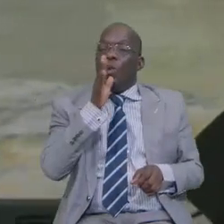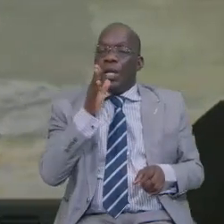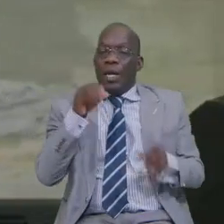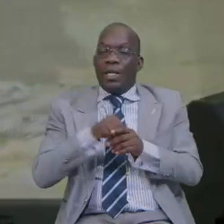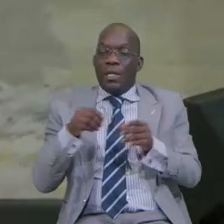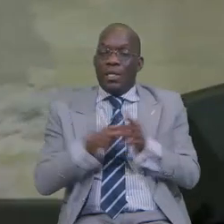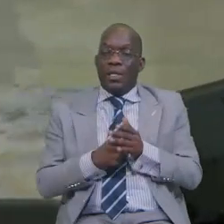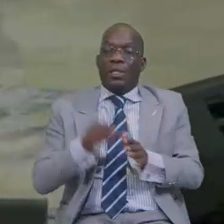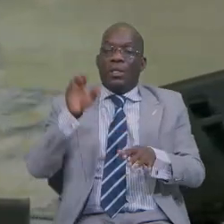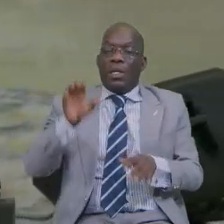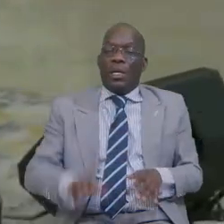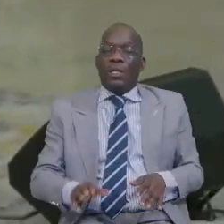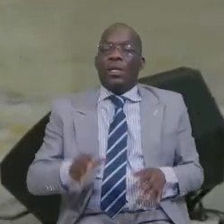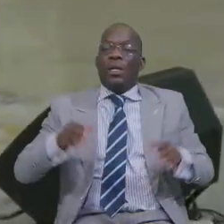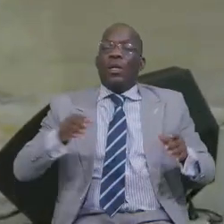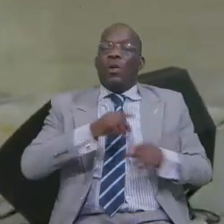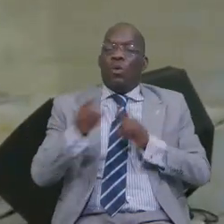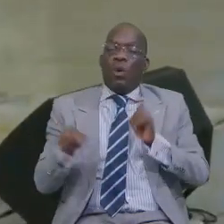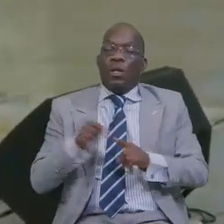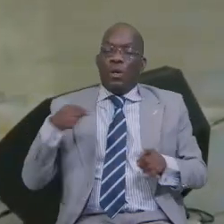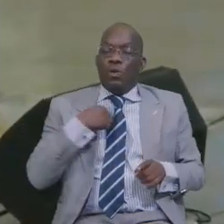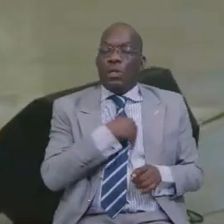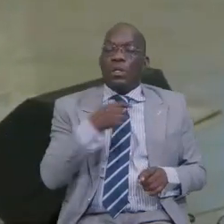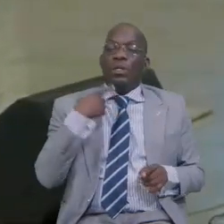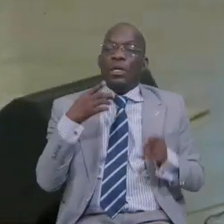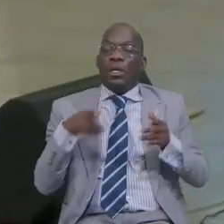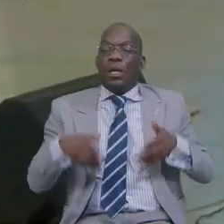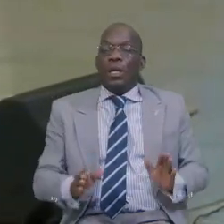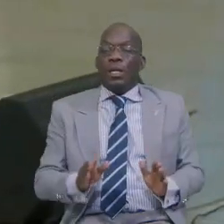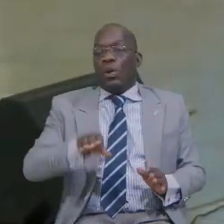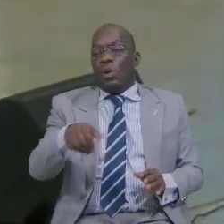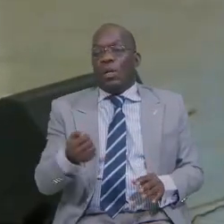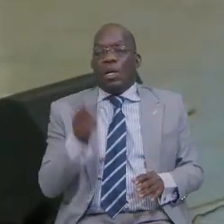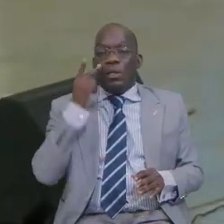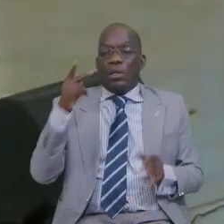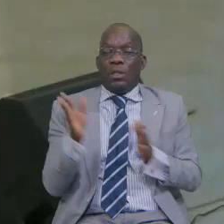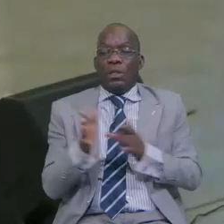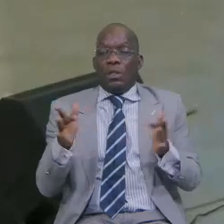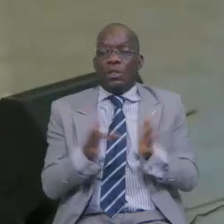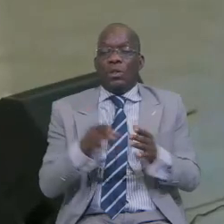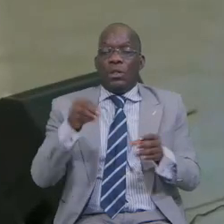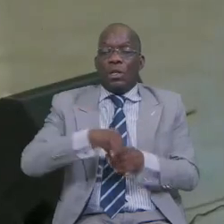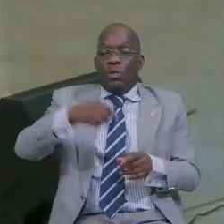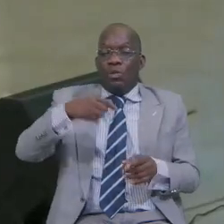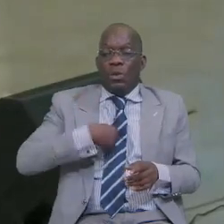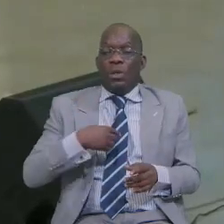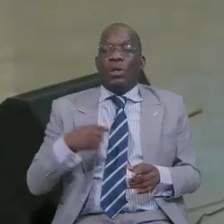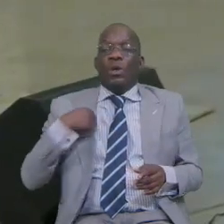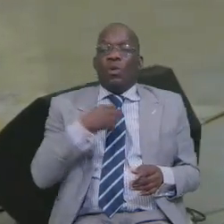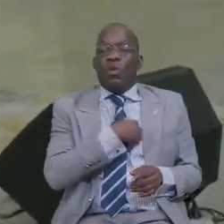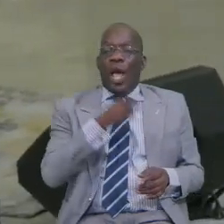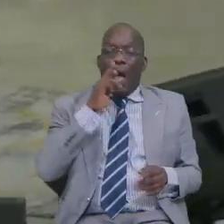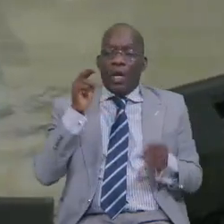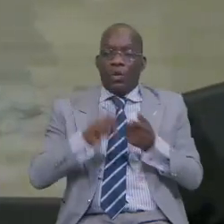let others see Jesus in me, we're to represent Christ. Not just